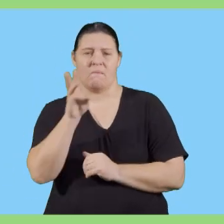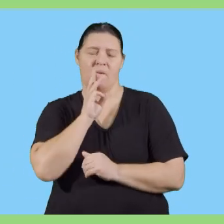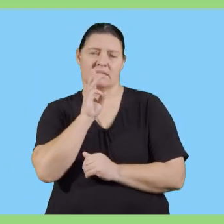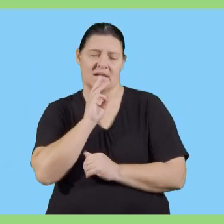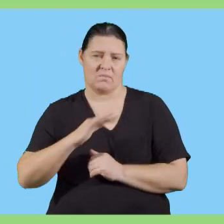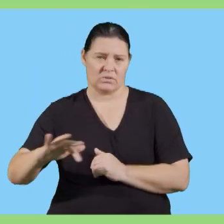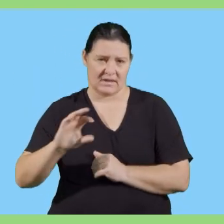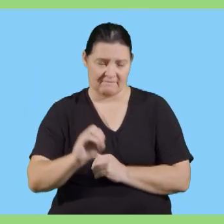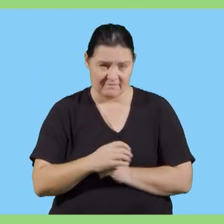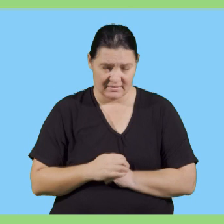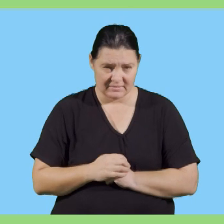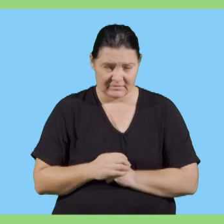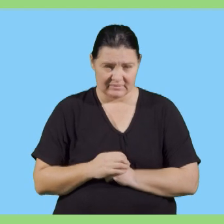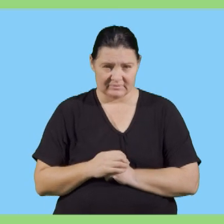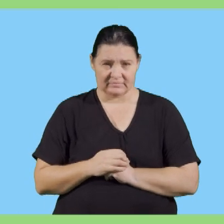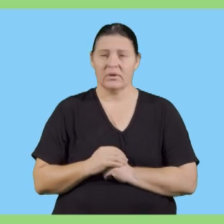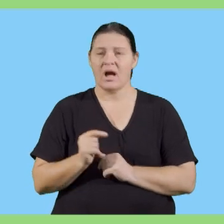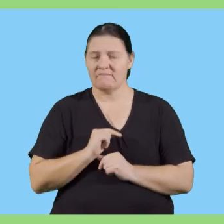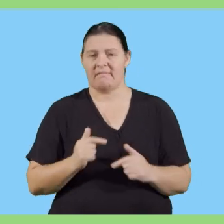the ecosystem.